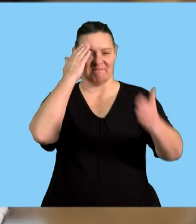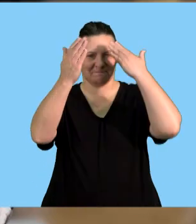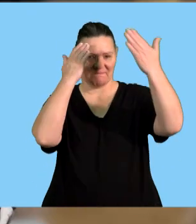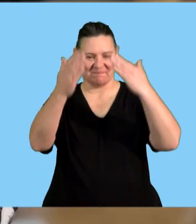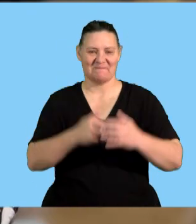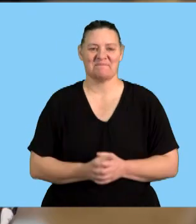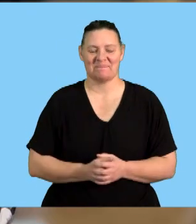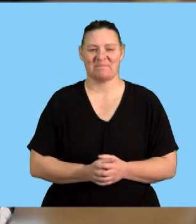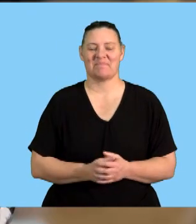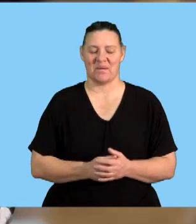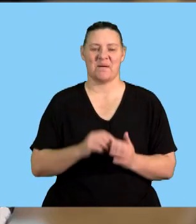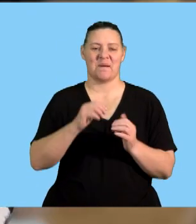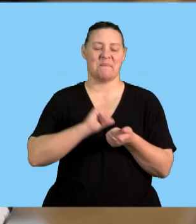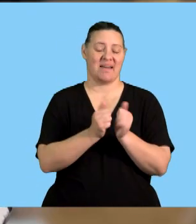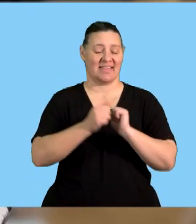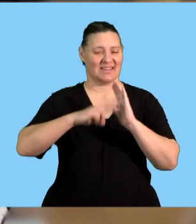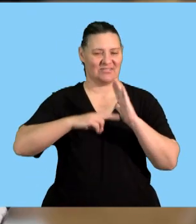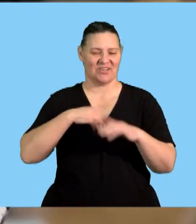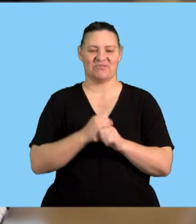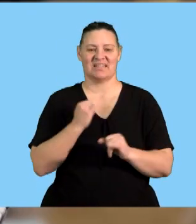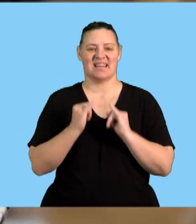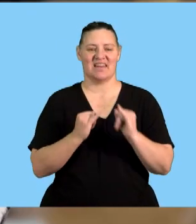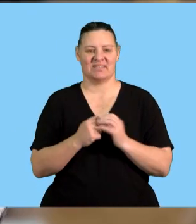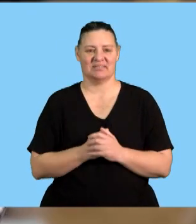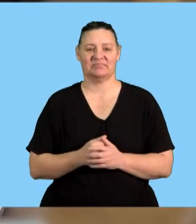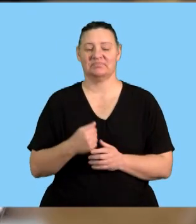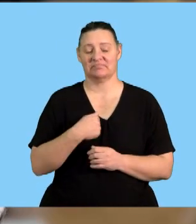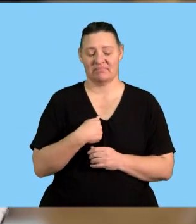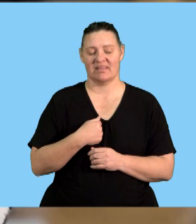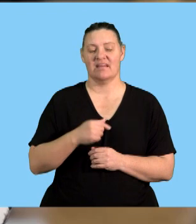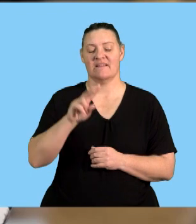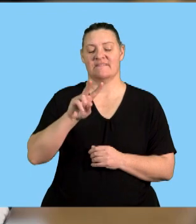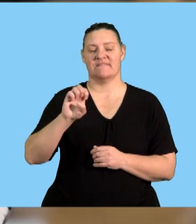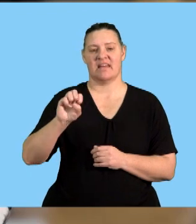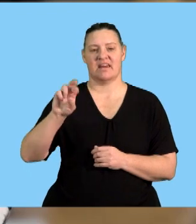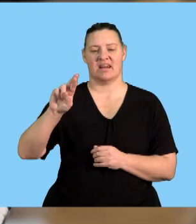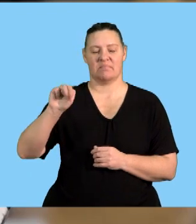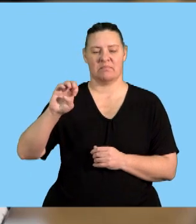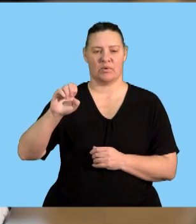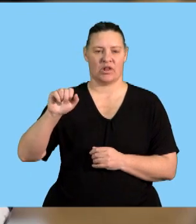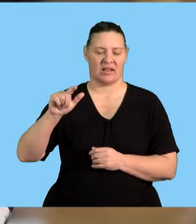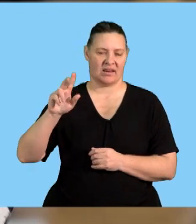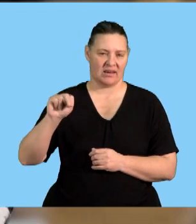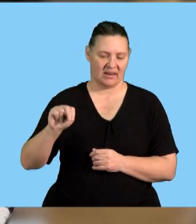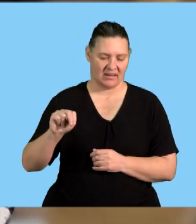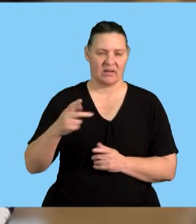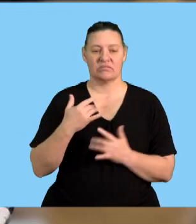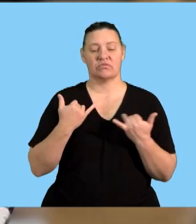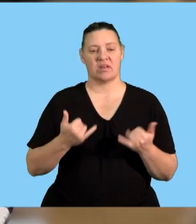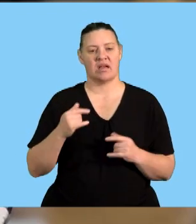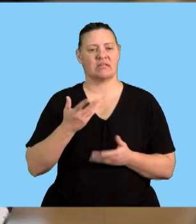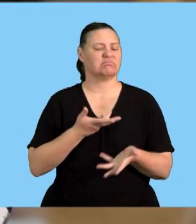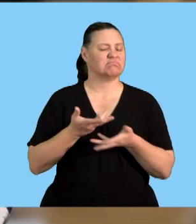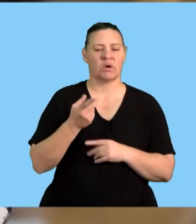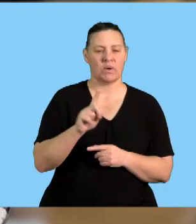Good day, learners. Welcome to Mathematical Literacy, Grade 11. I am Ms. Nina Vermeulen, and today we will